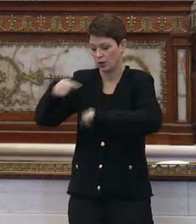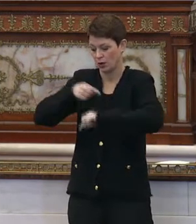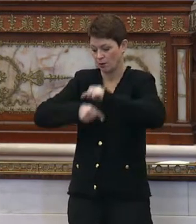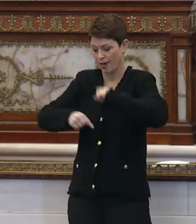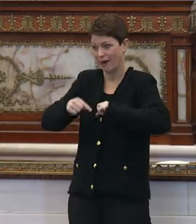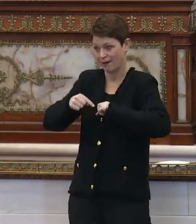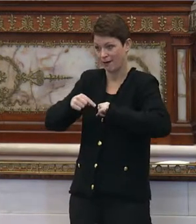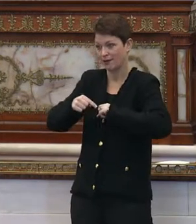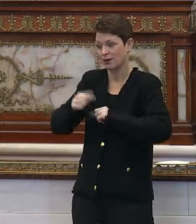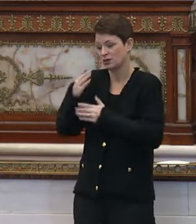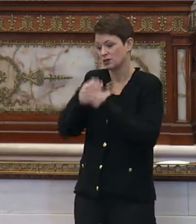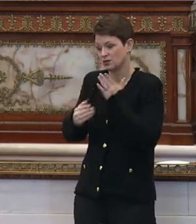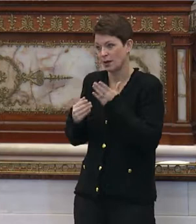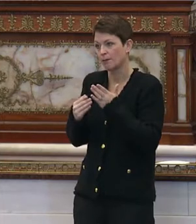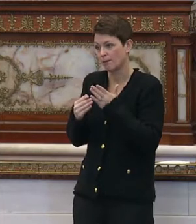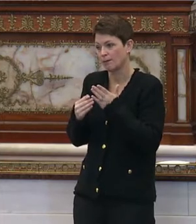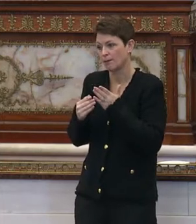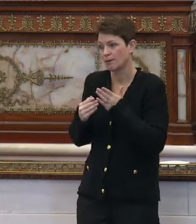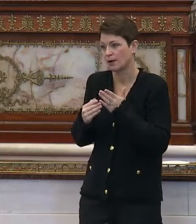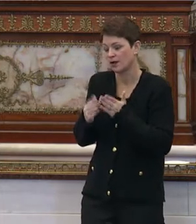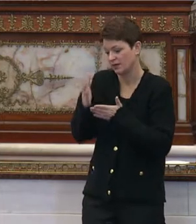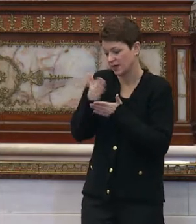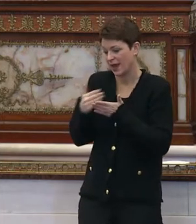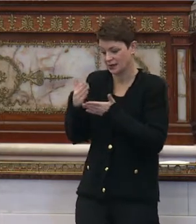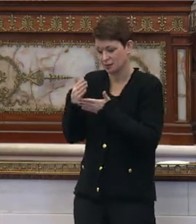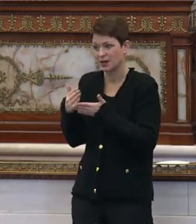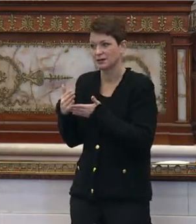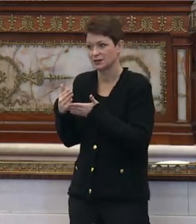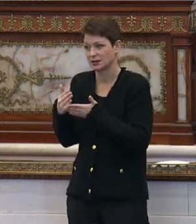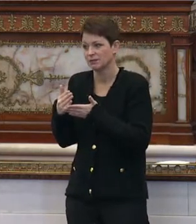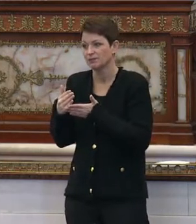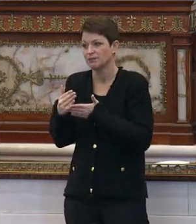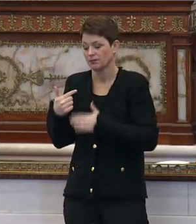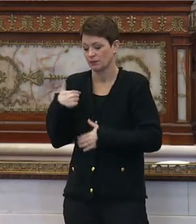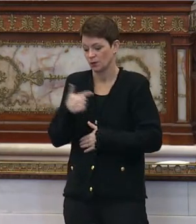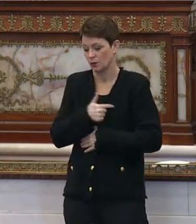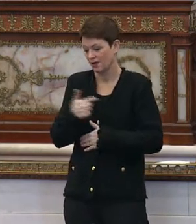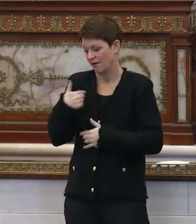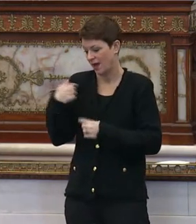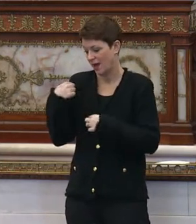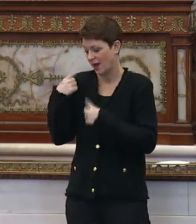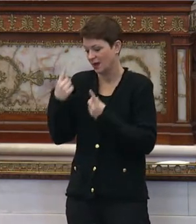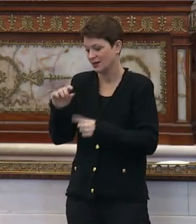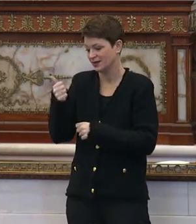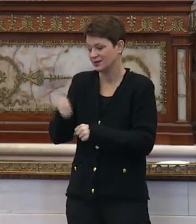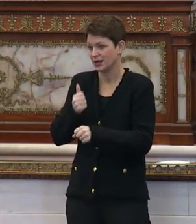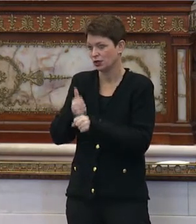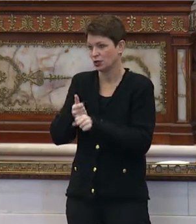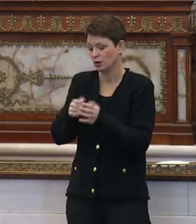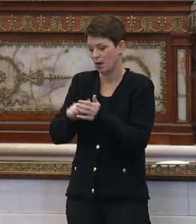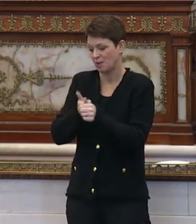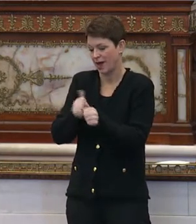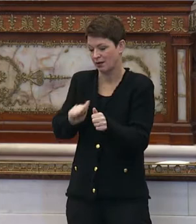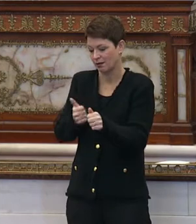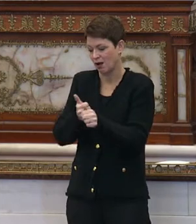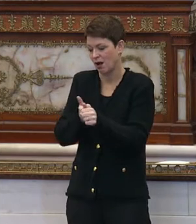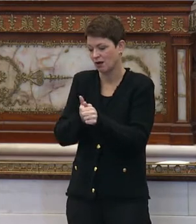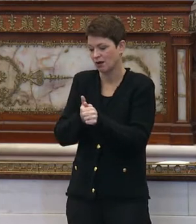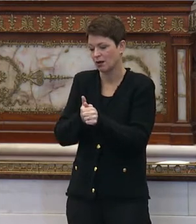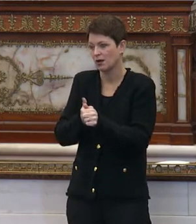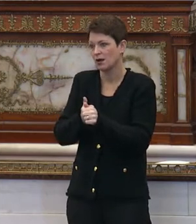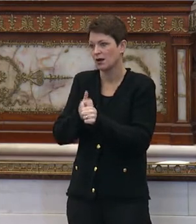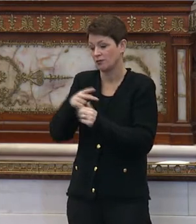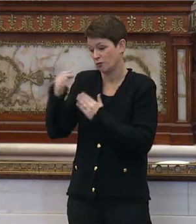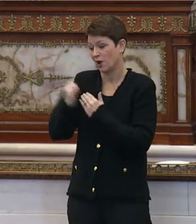some of the logistical aspects of, we've had a 10-year backlog of capital